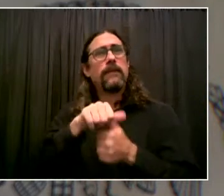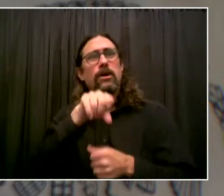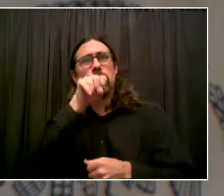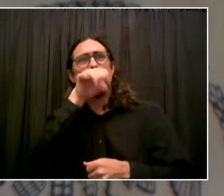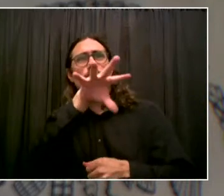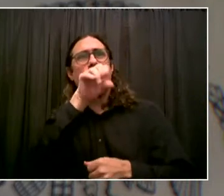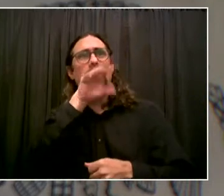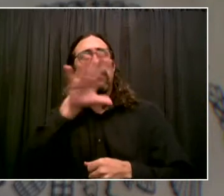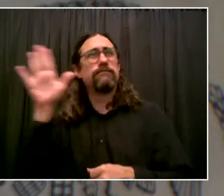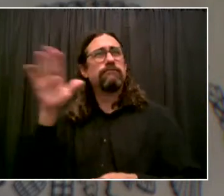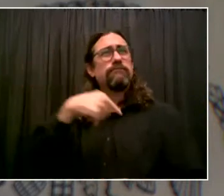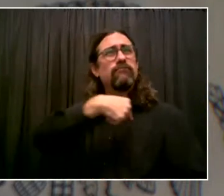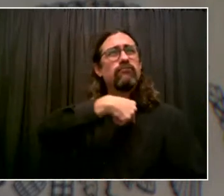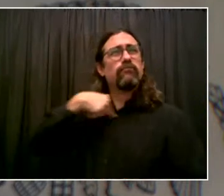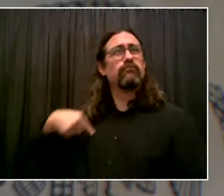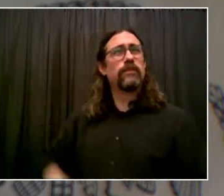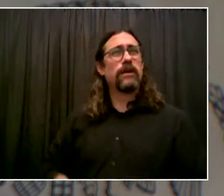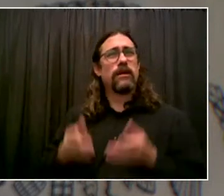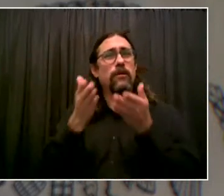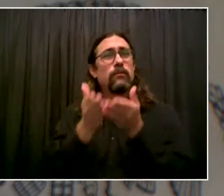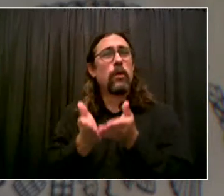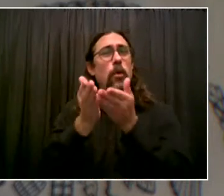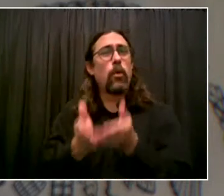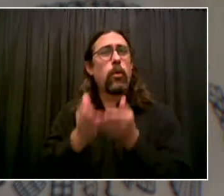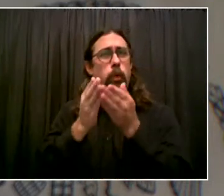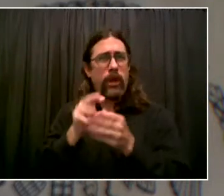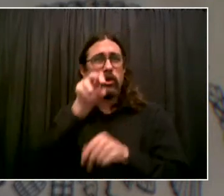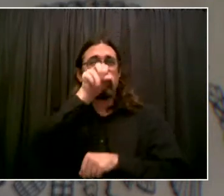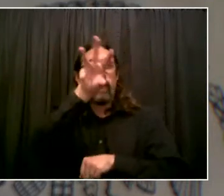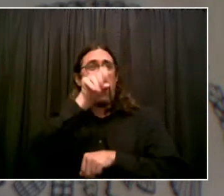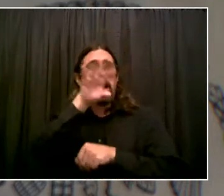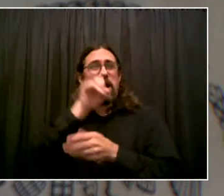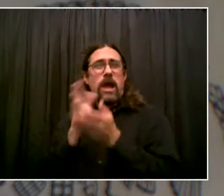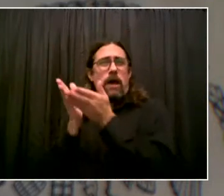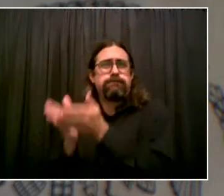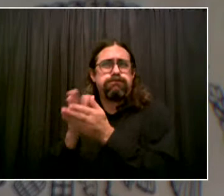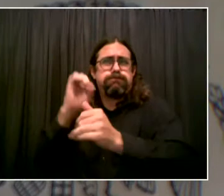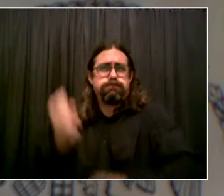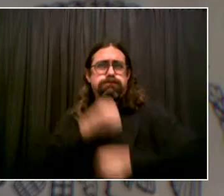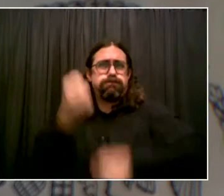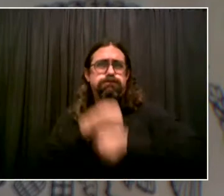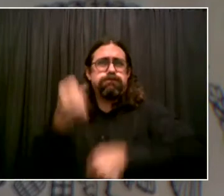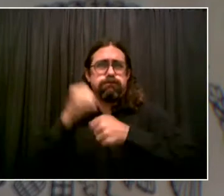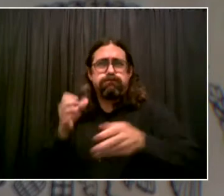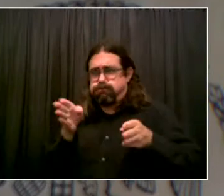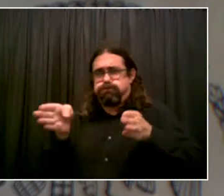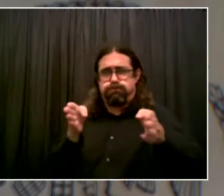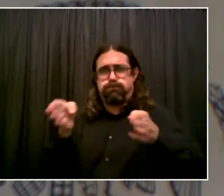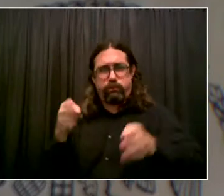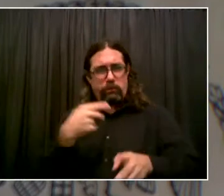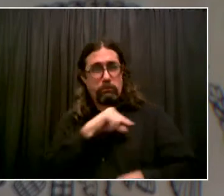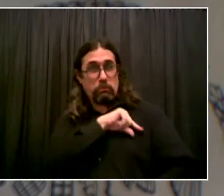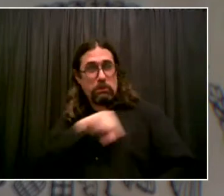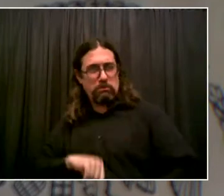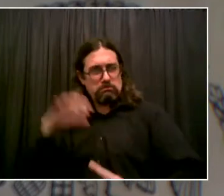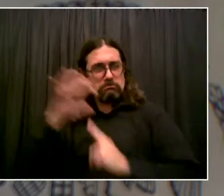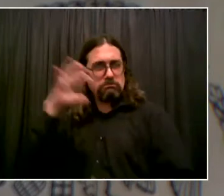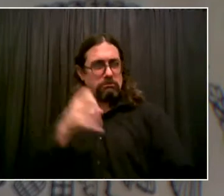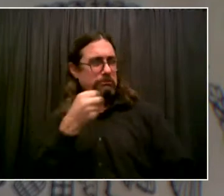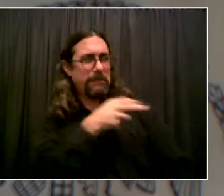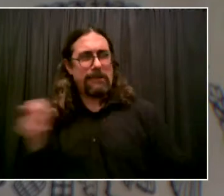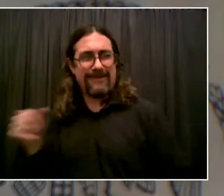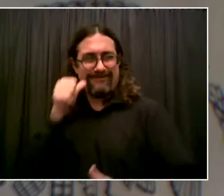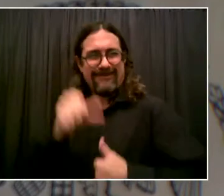rights. But Queens represents the very best of our city. And we're proud of our diversity, hundreds and hundreds